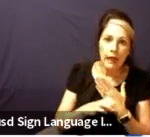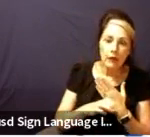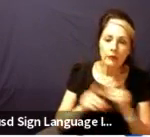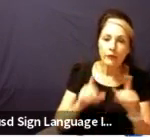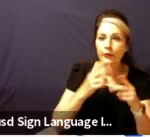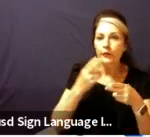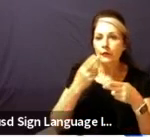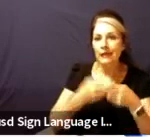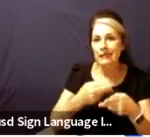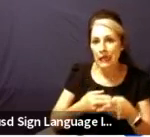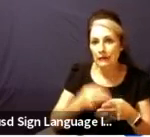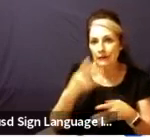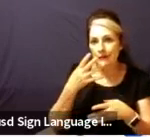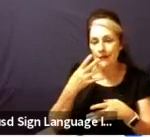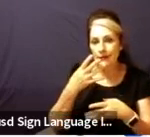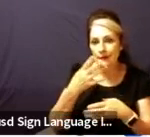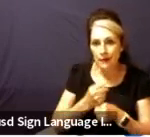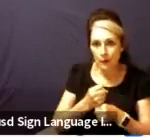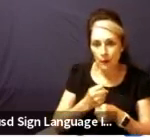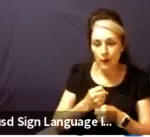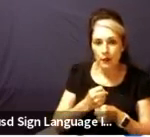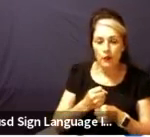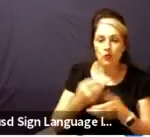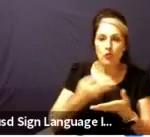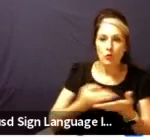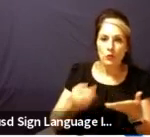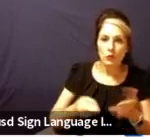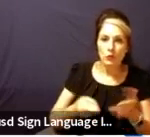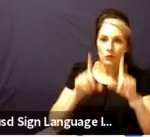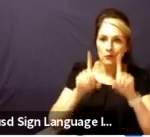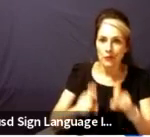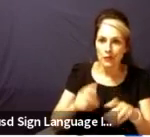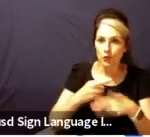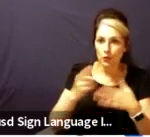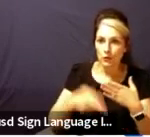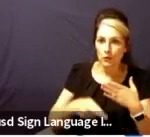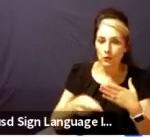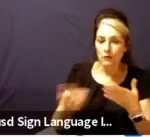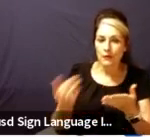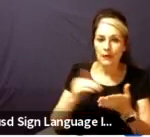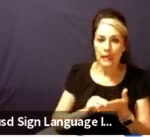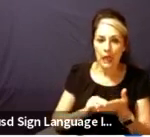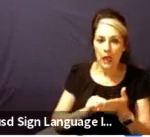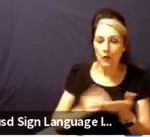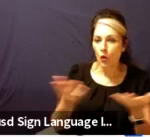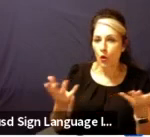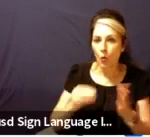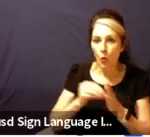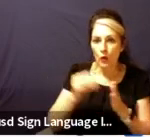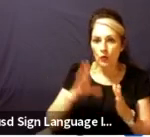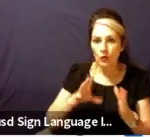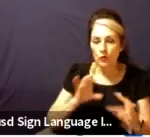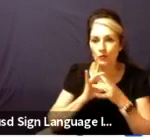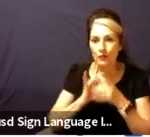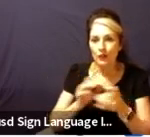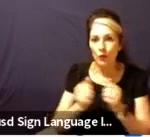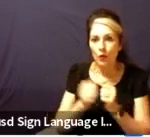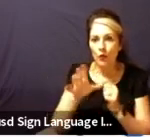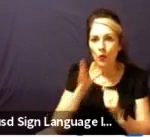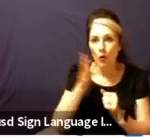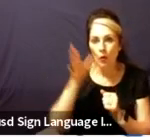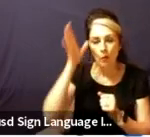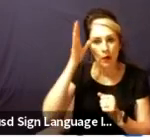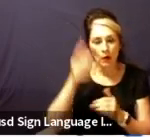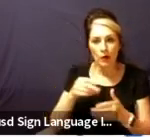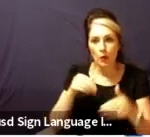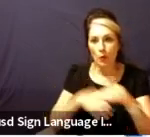attendance summary, the resources, the test results, and then again, what students are associated to your parent portal